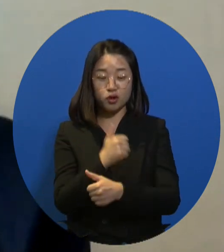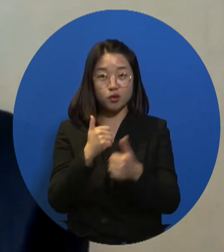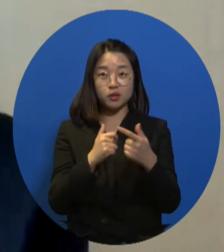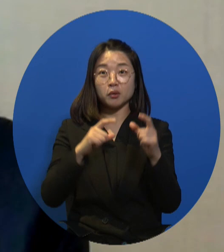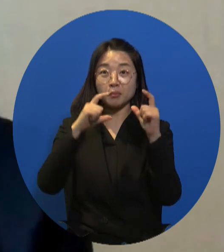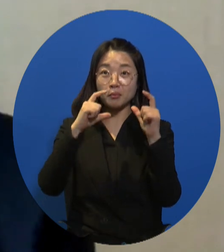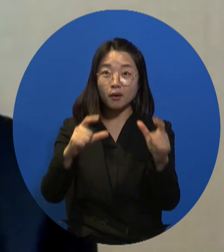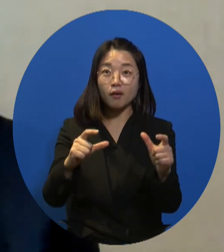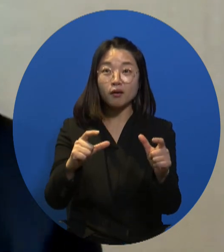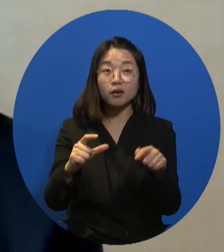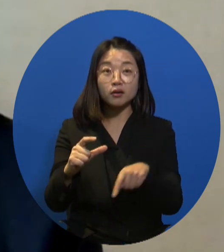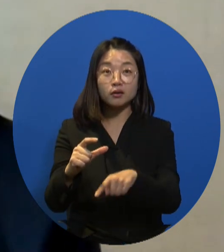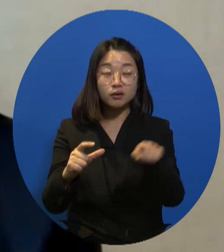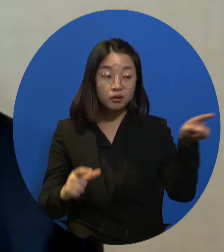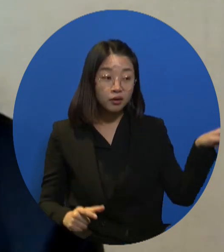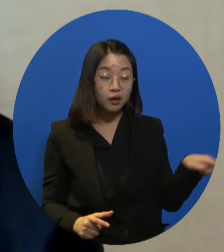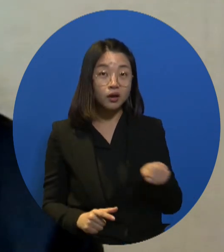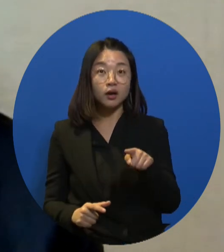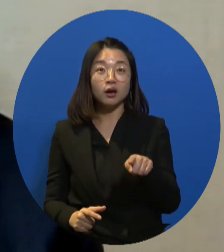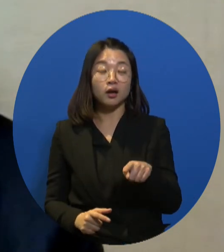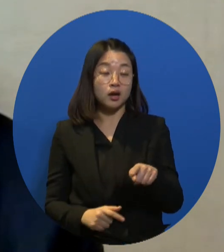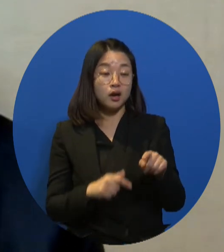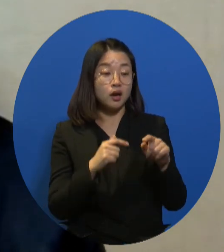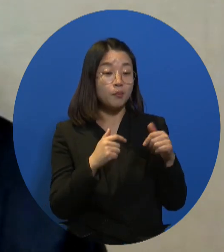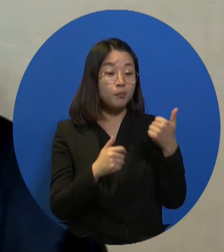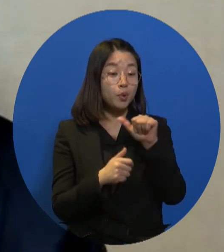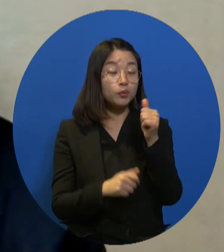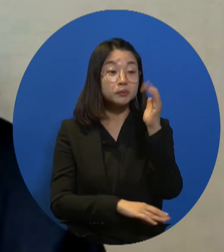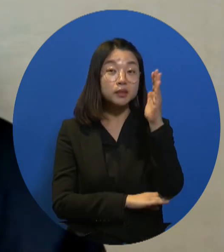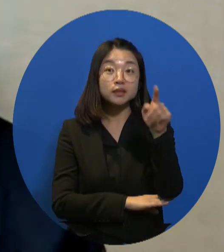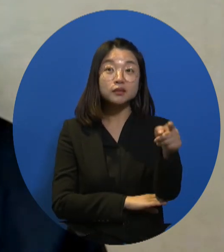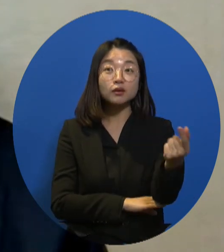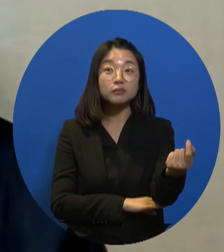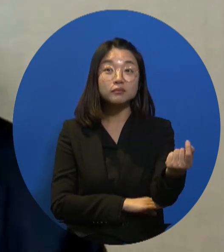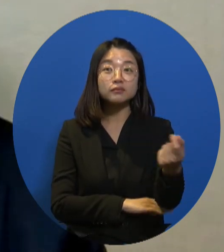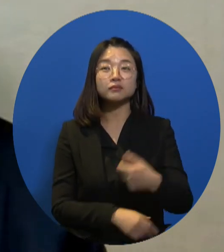legal effects of this, as Ms.